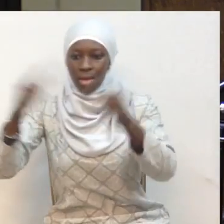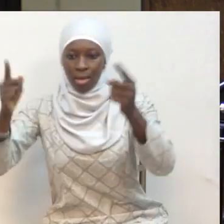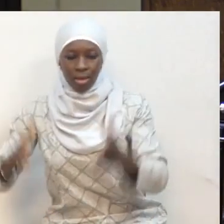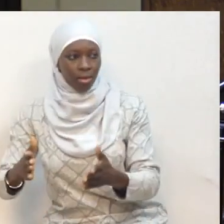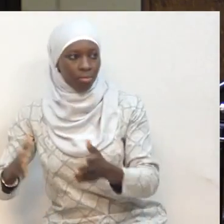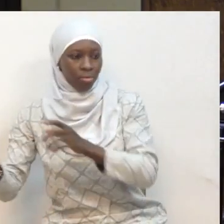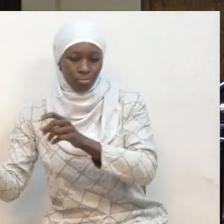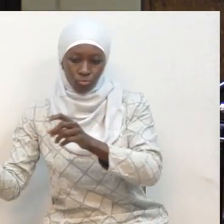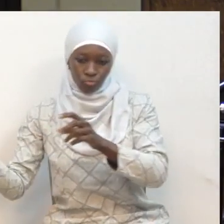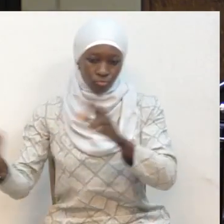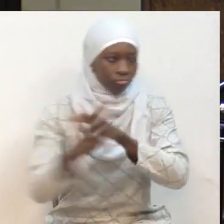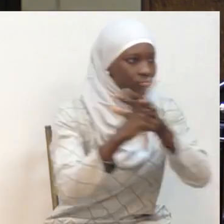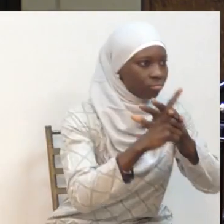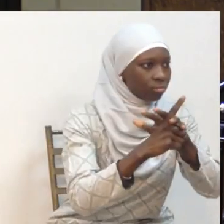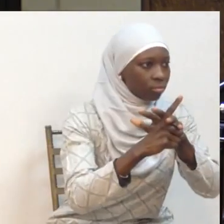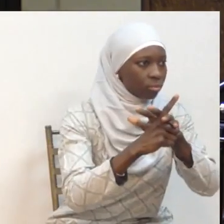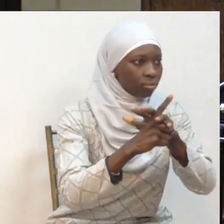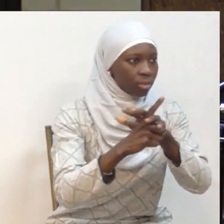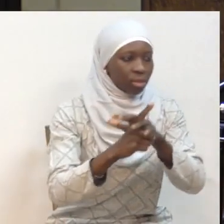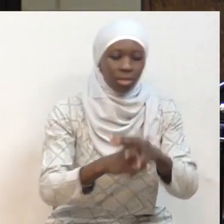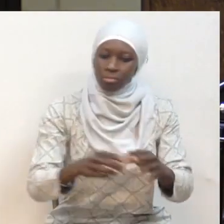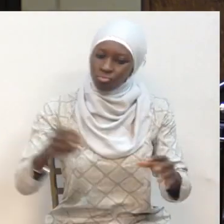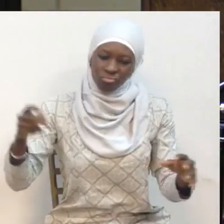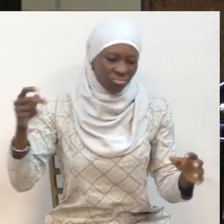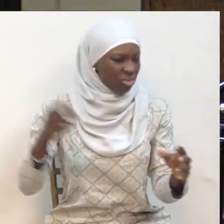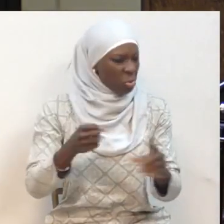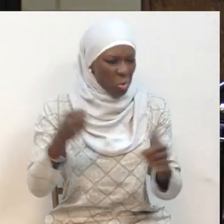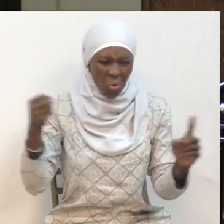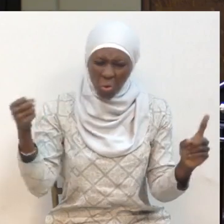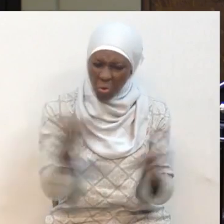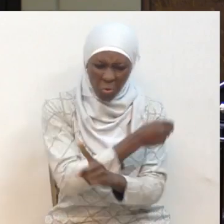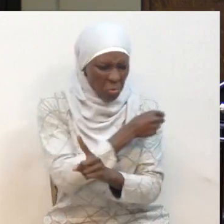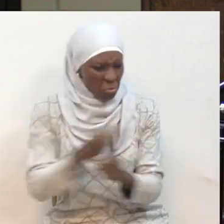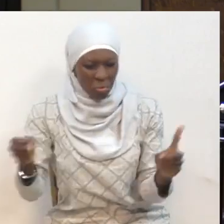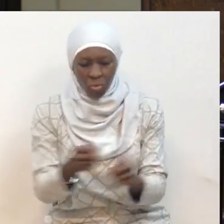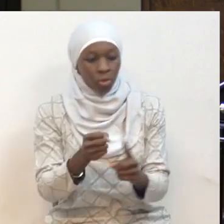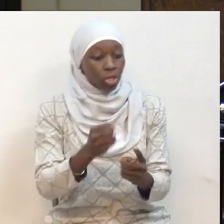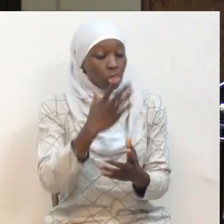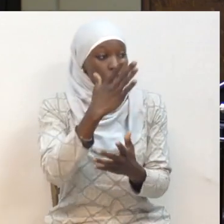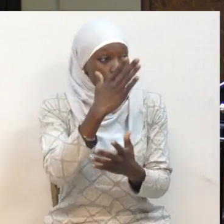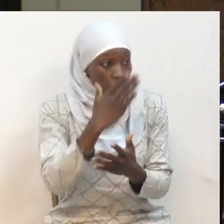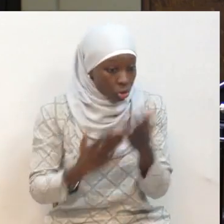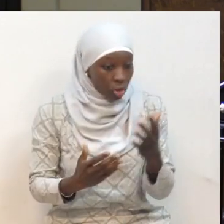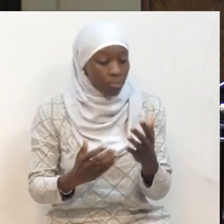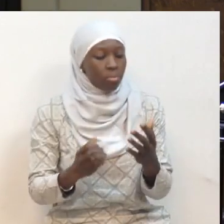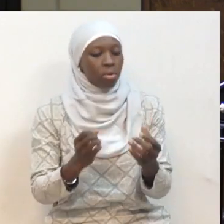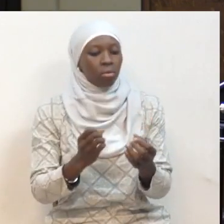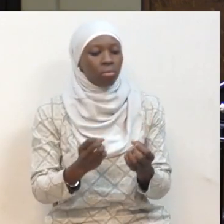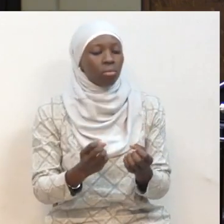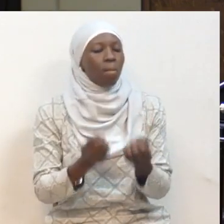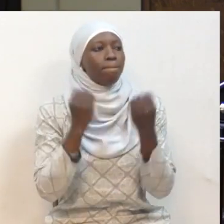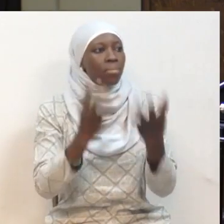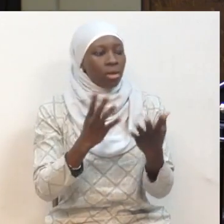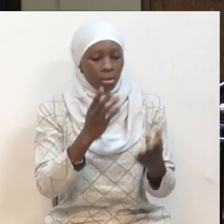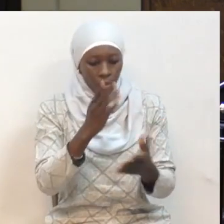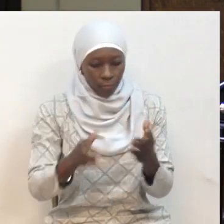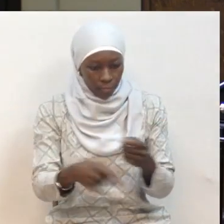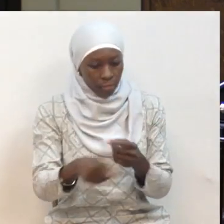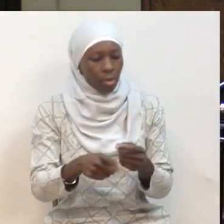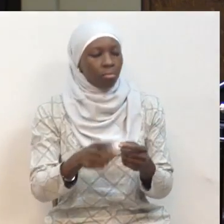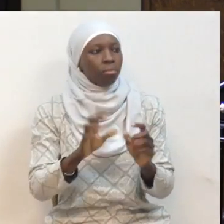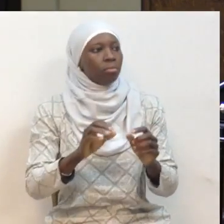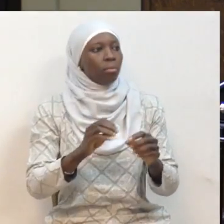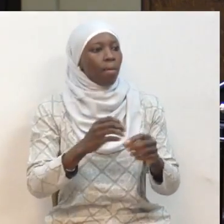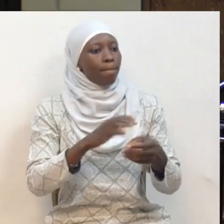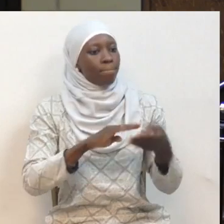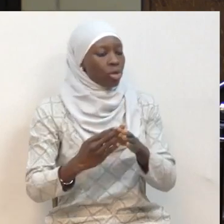broken. His heel was bleeding. And many of the companions fell, whether injured or